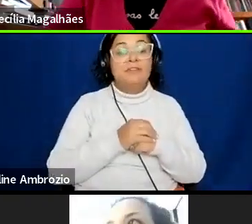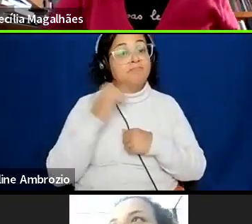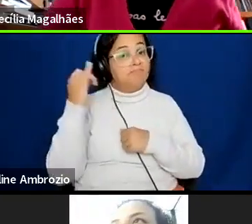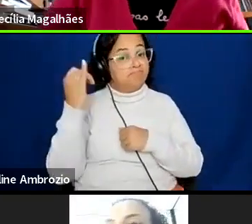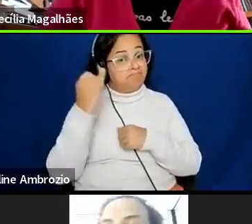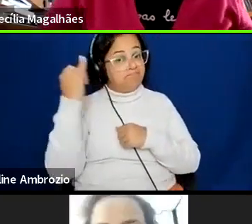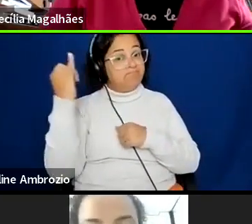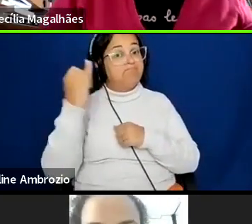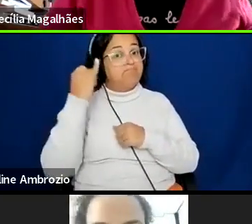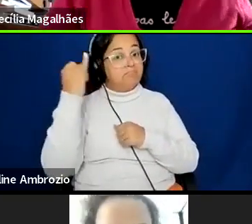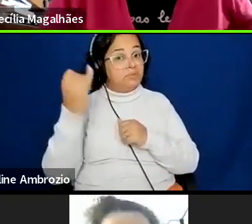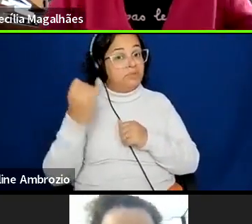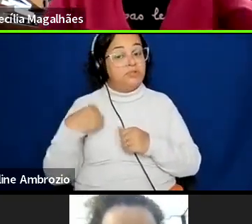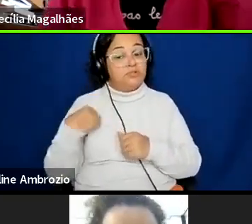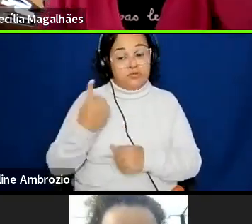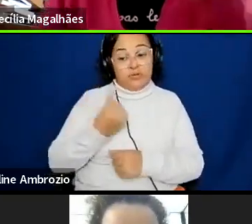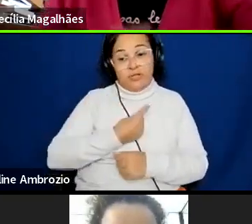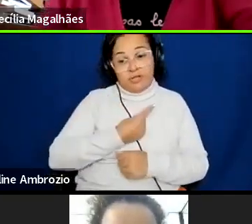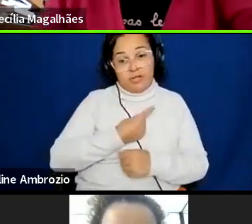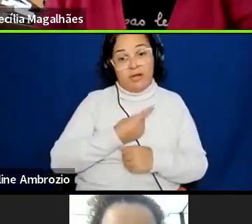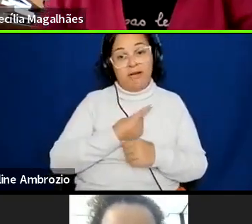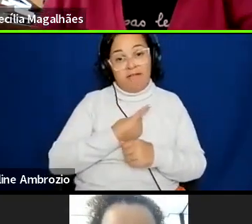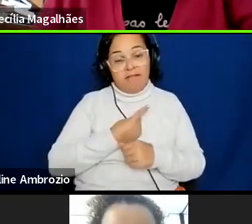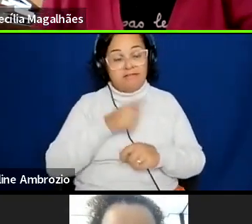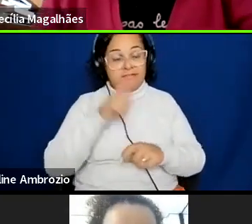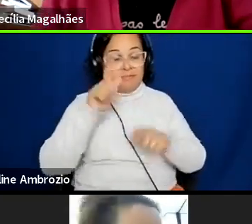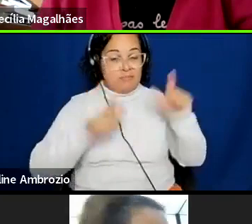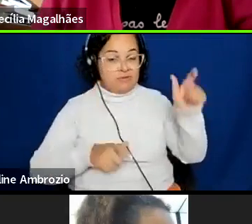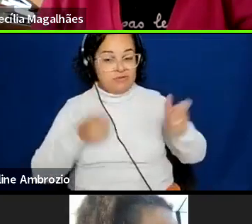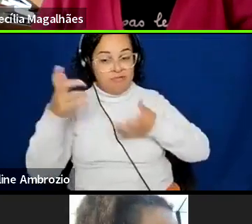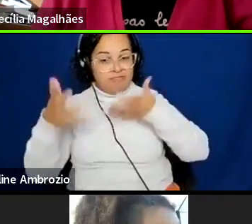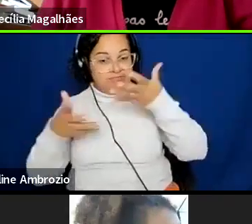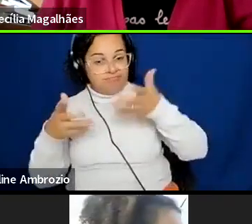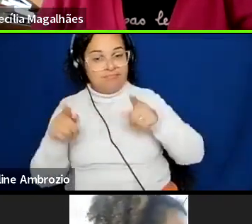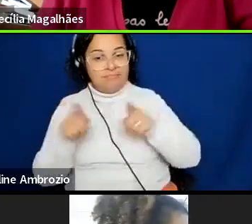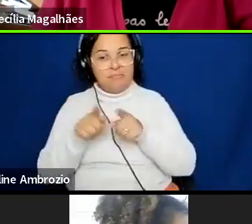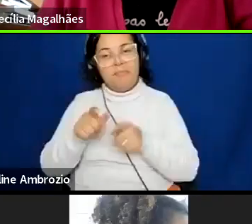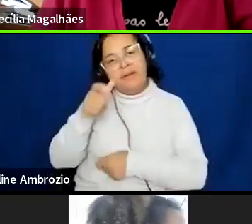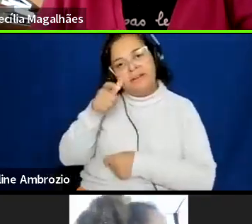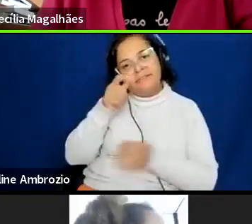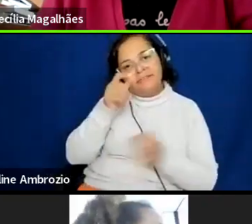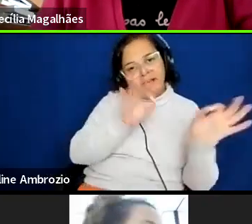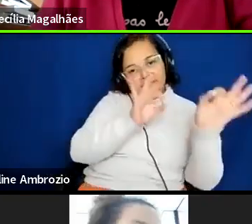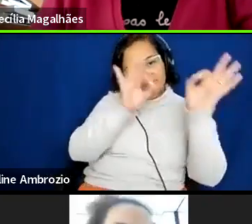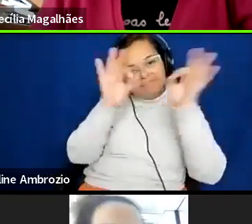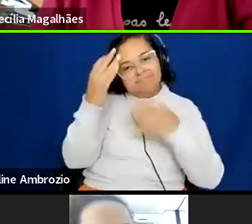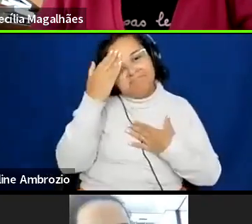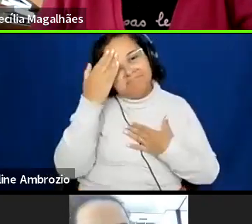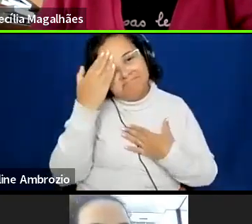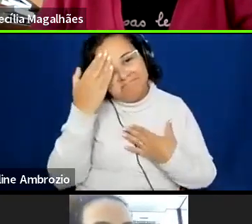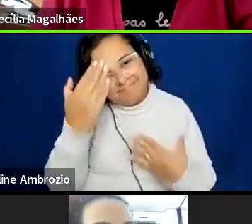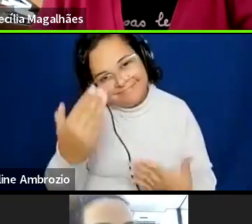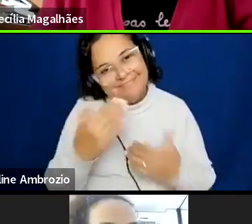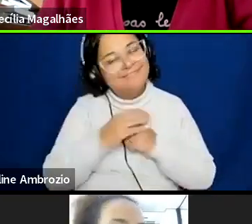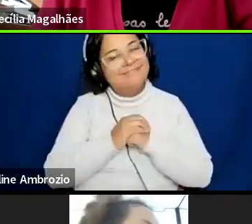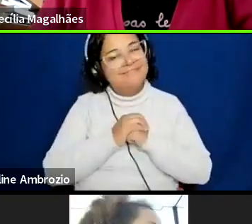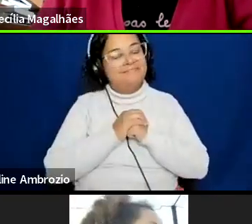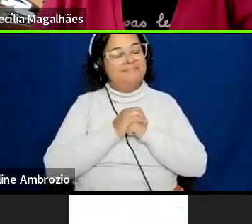person who is talking and the ones that are listening. Thank you for all. And